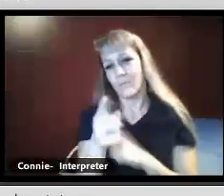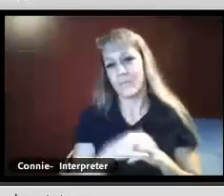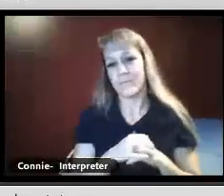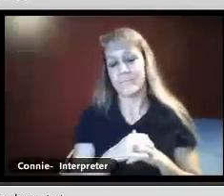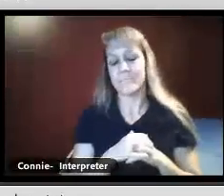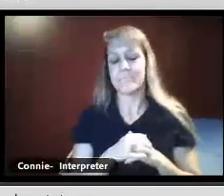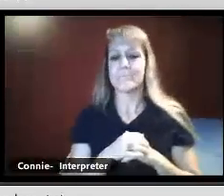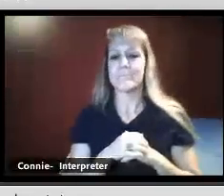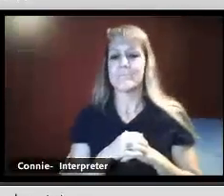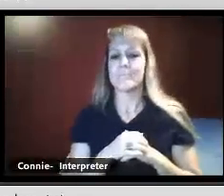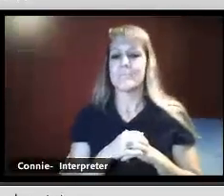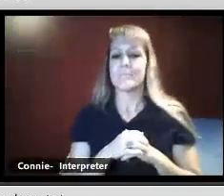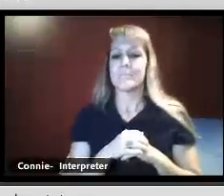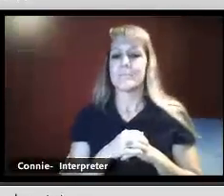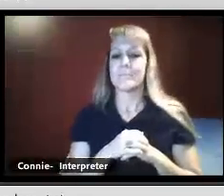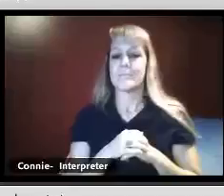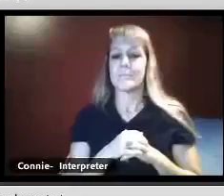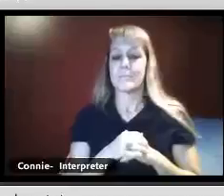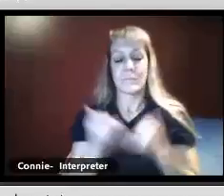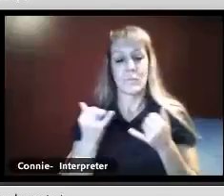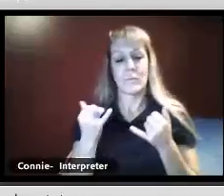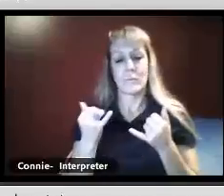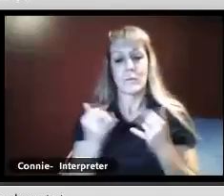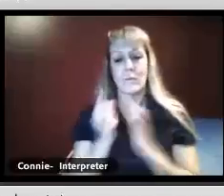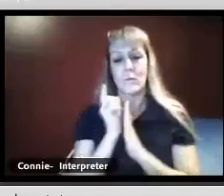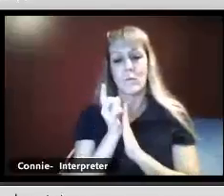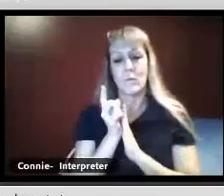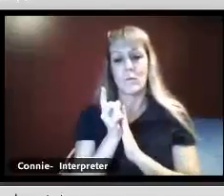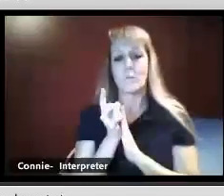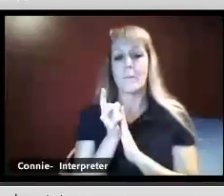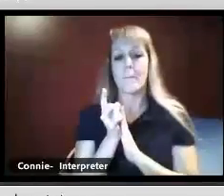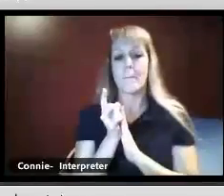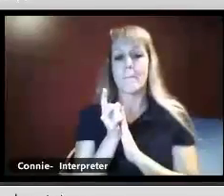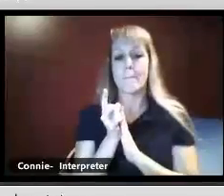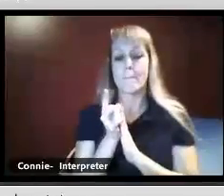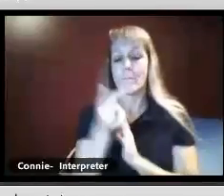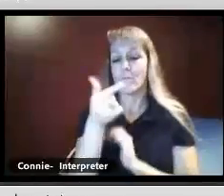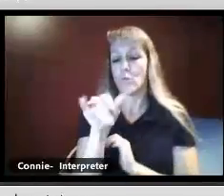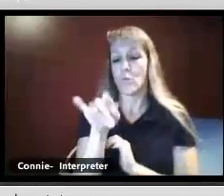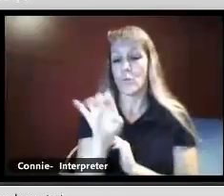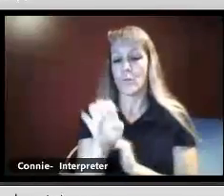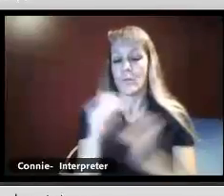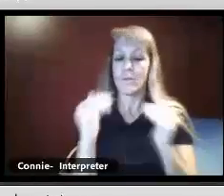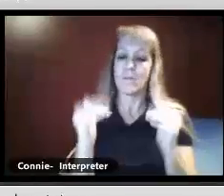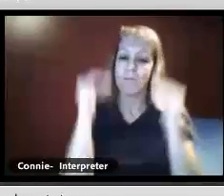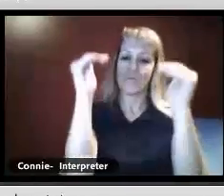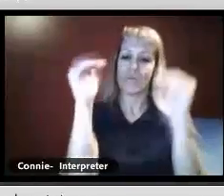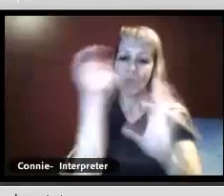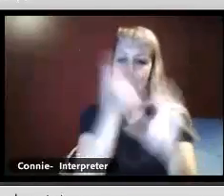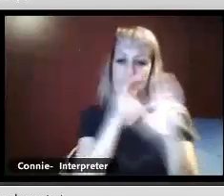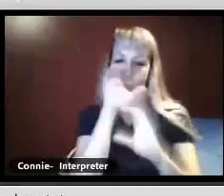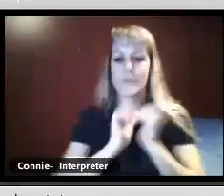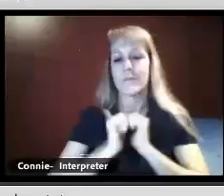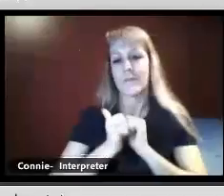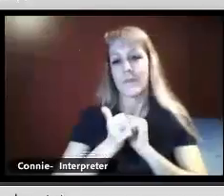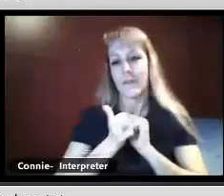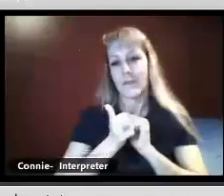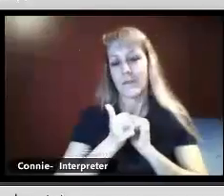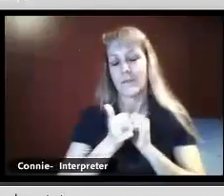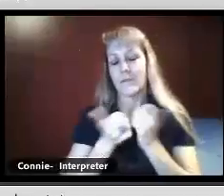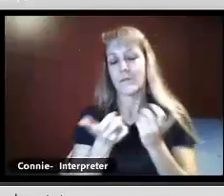And so what we're going to do for a moment is look at what we can do with a Google Advanced Search that